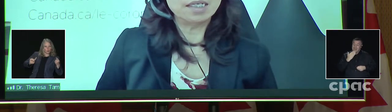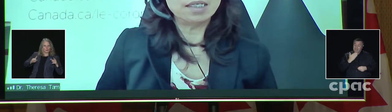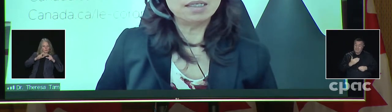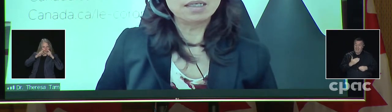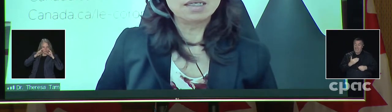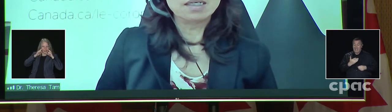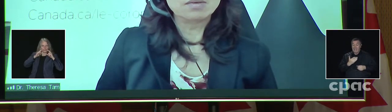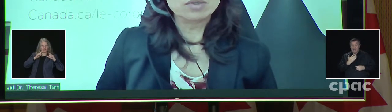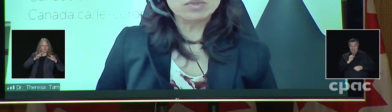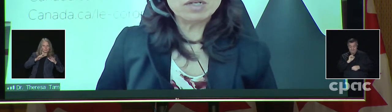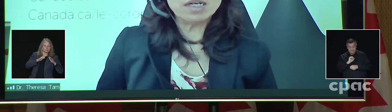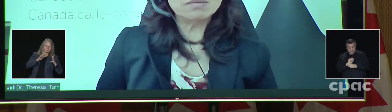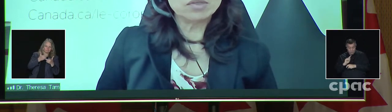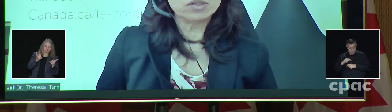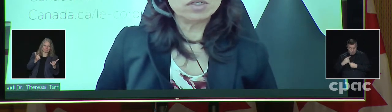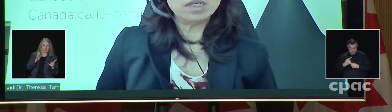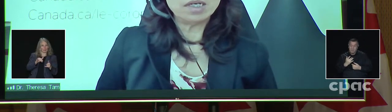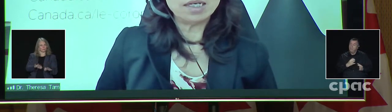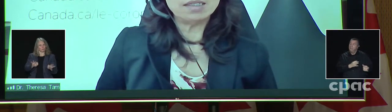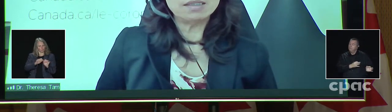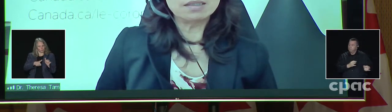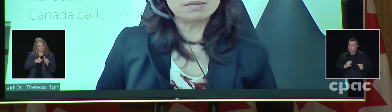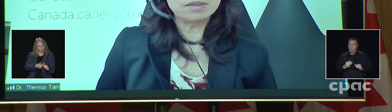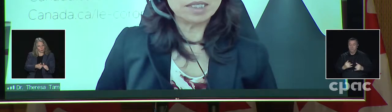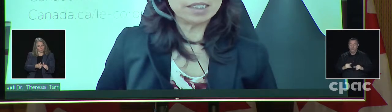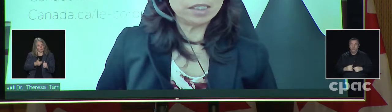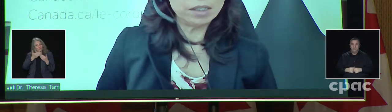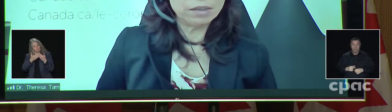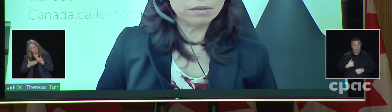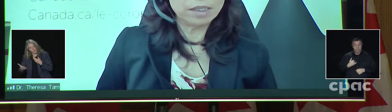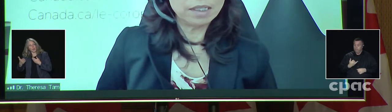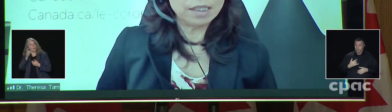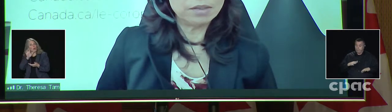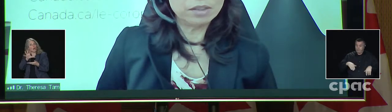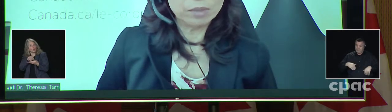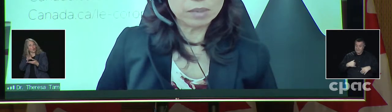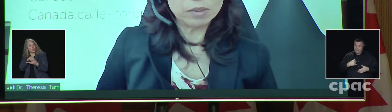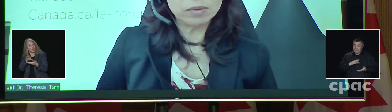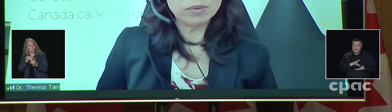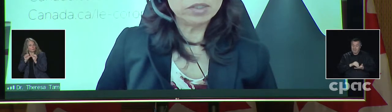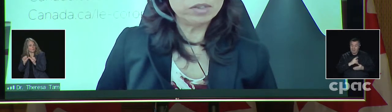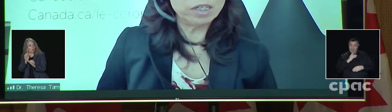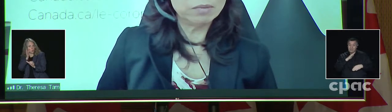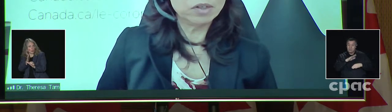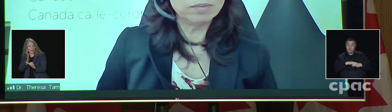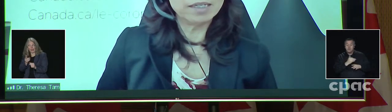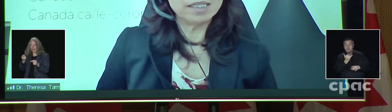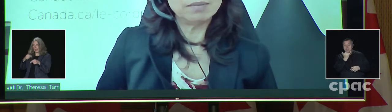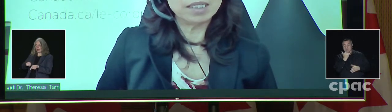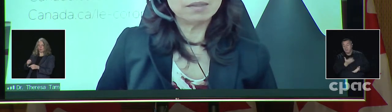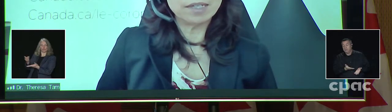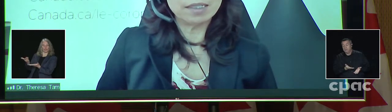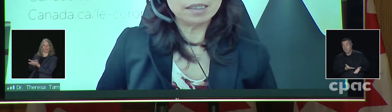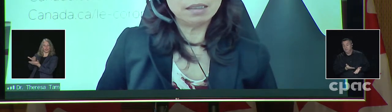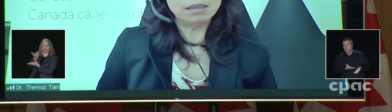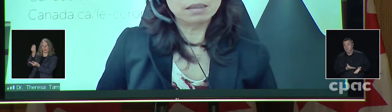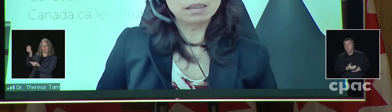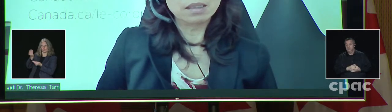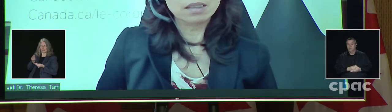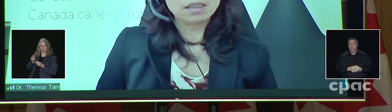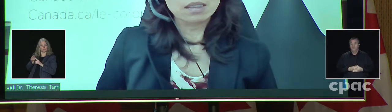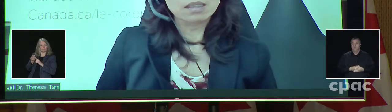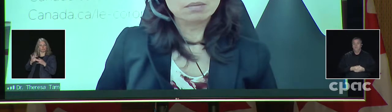the key. We will learn more, and we will let you know, I think, as soon as possible when we do learn more about the impact of